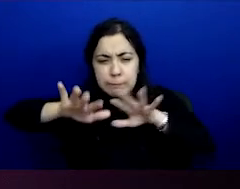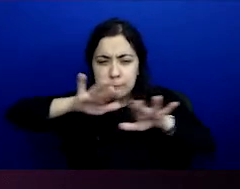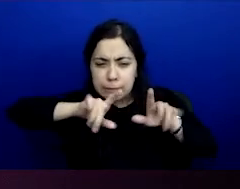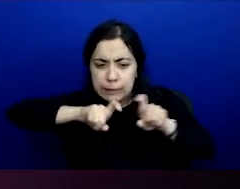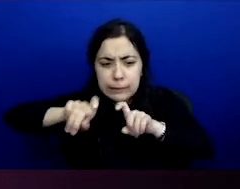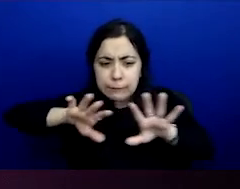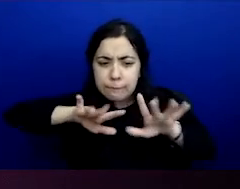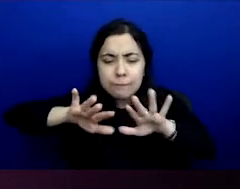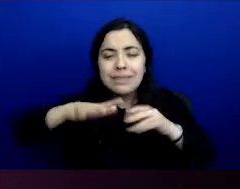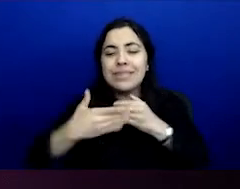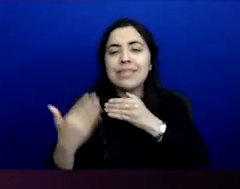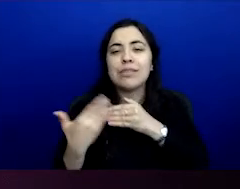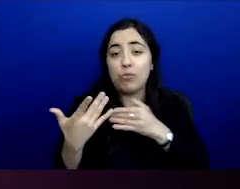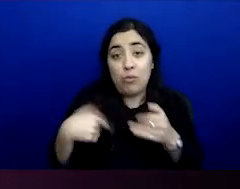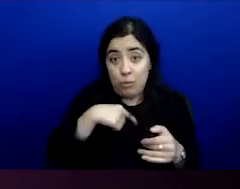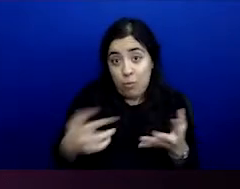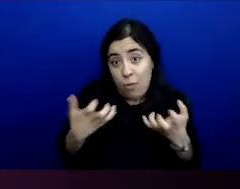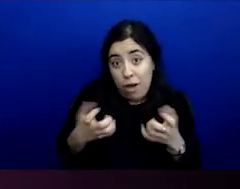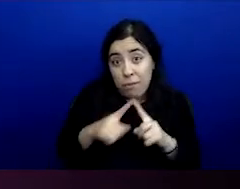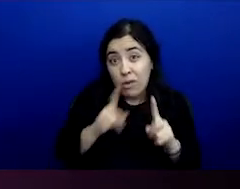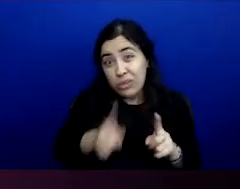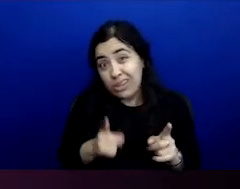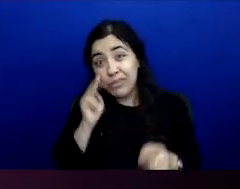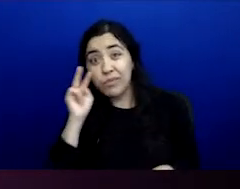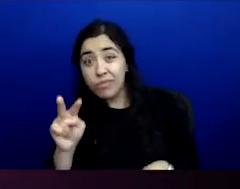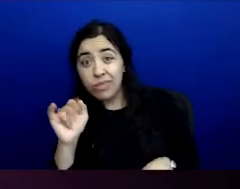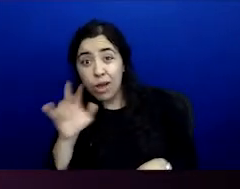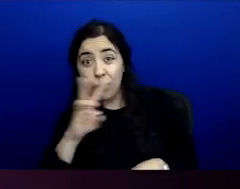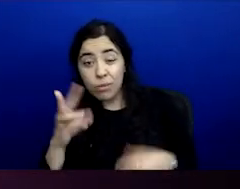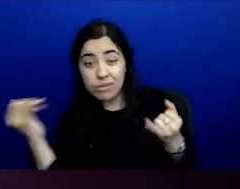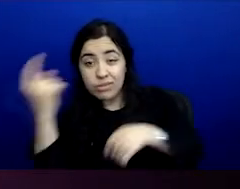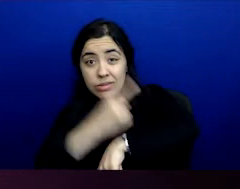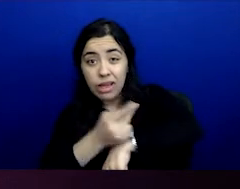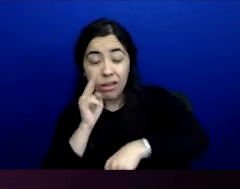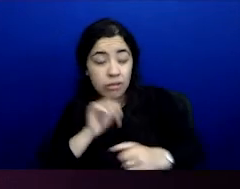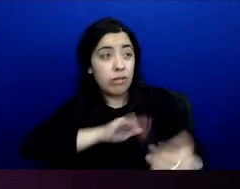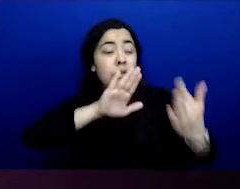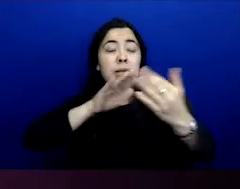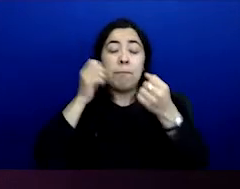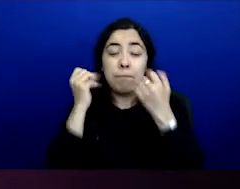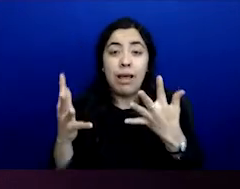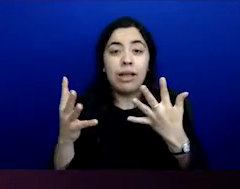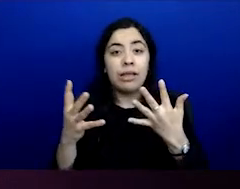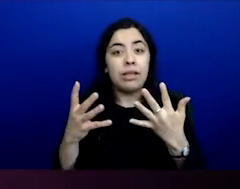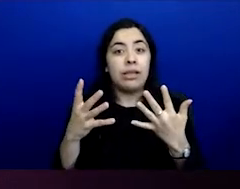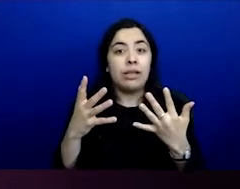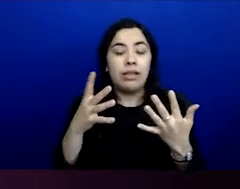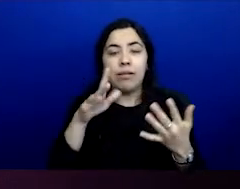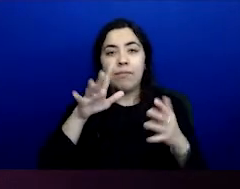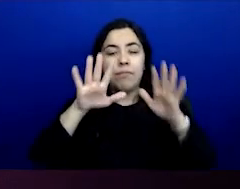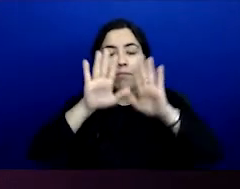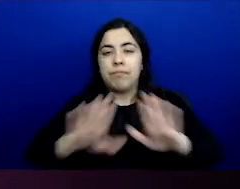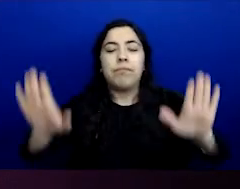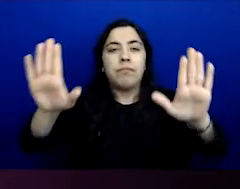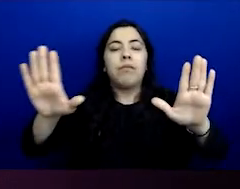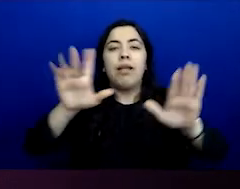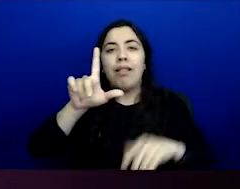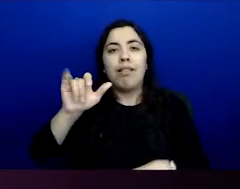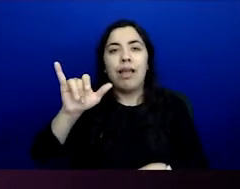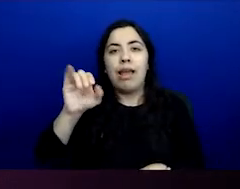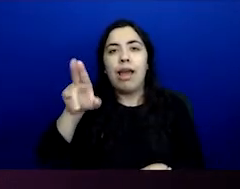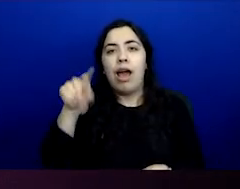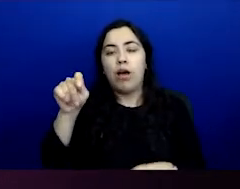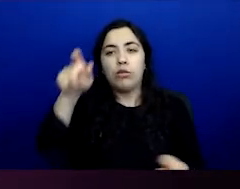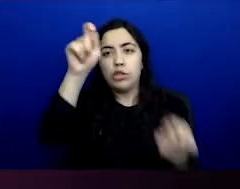but the reality is that you visit the web today and we're faced with a lot of layout shift. And unfortunately,